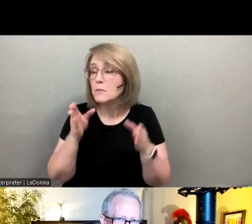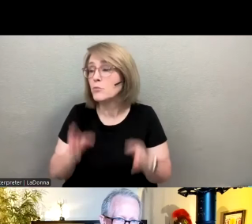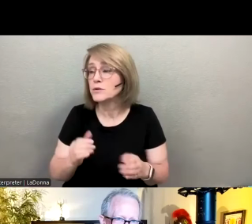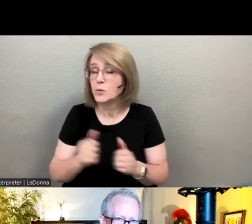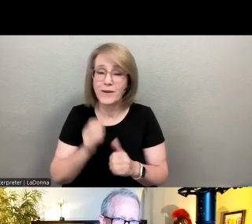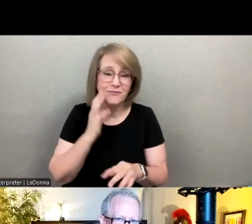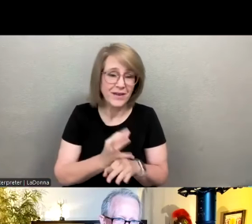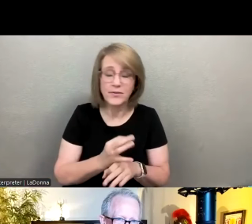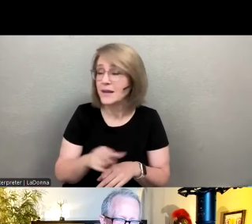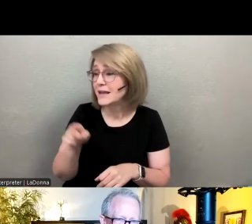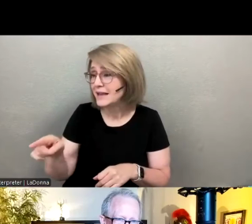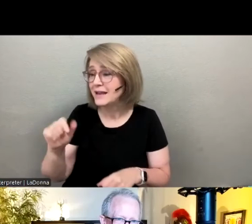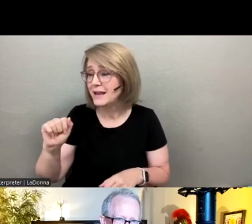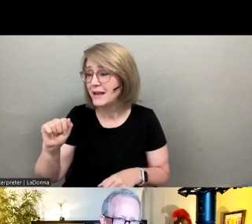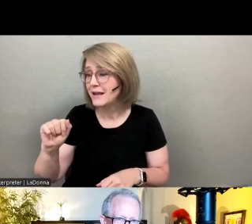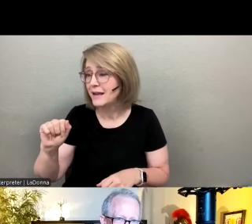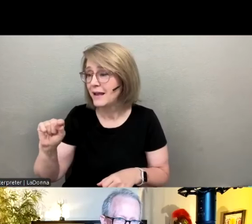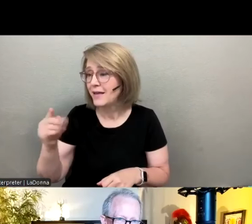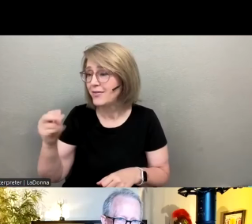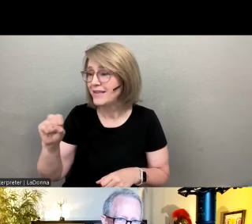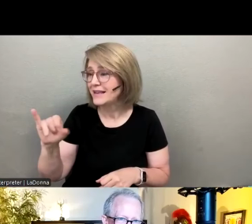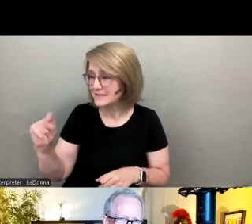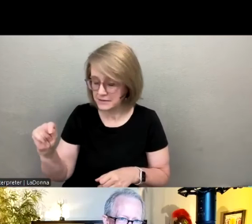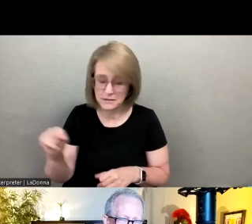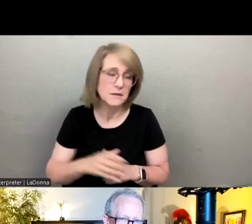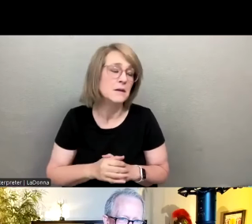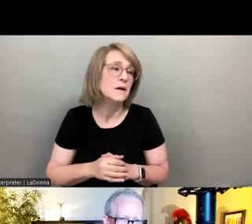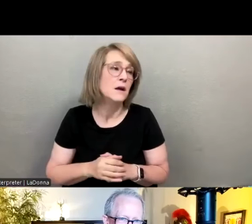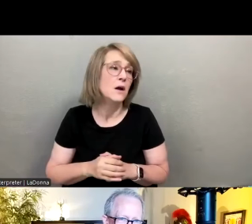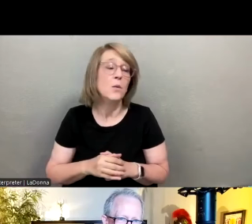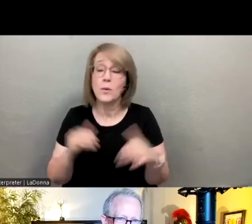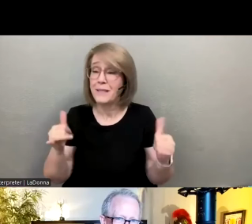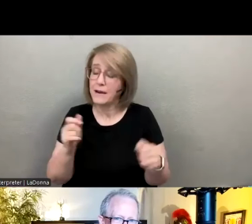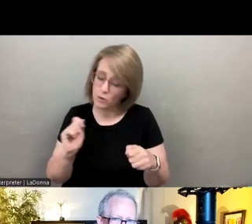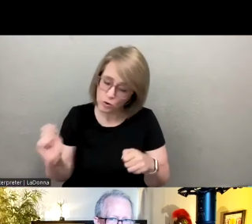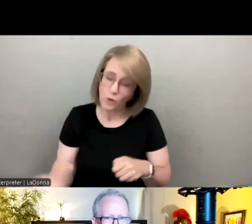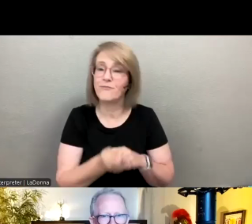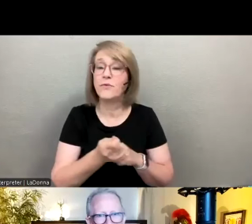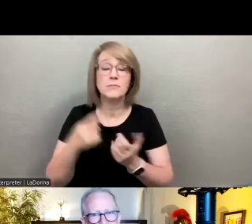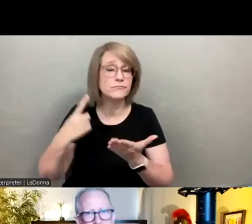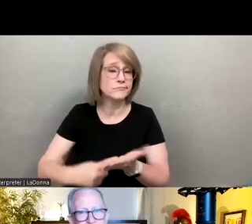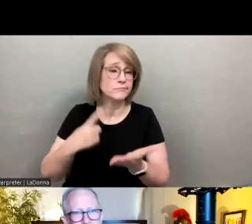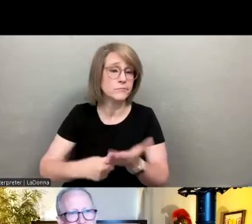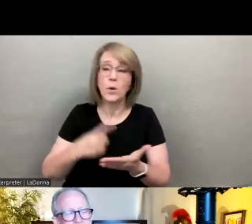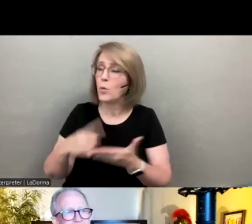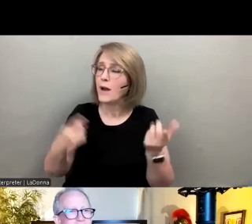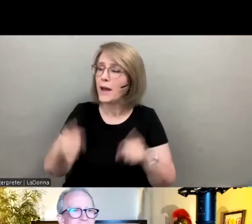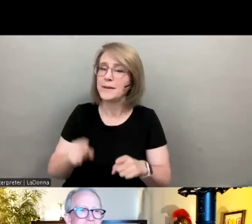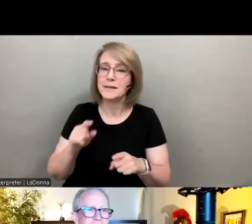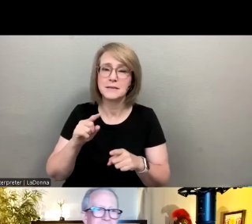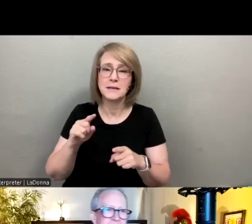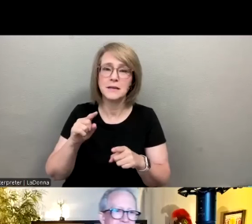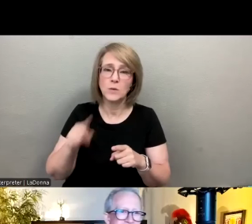He was a devout atheist. And we have the entire time around the golf course, we're having a discussion, what happens when you die? Oh,